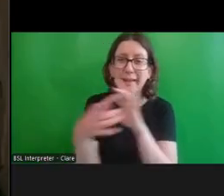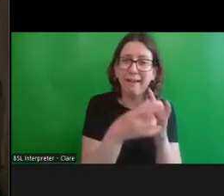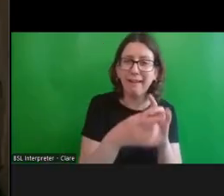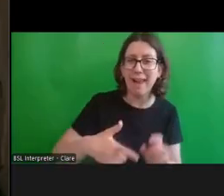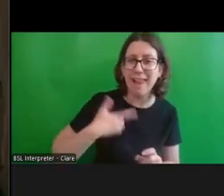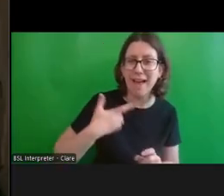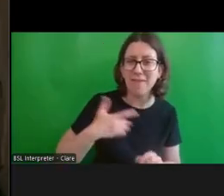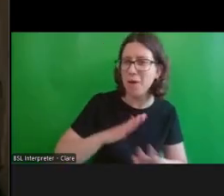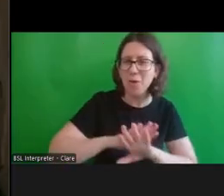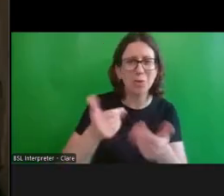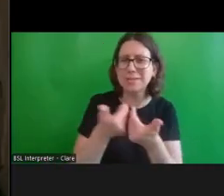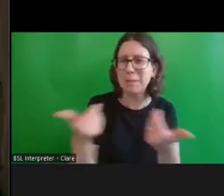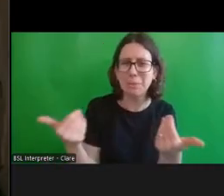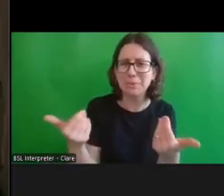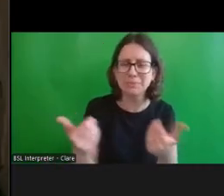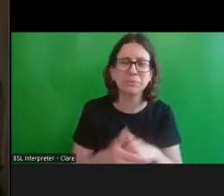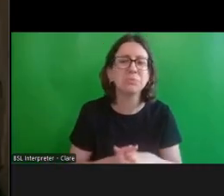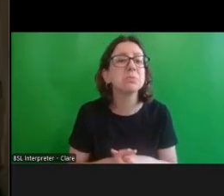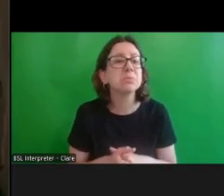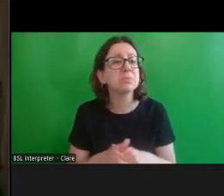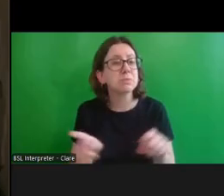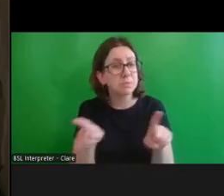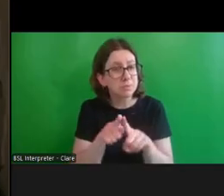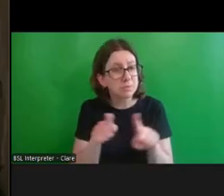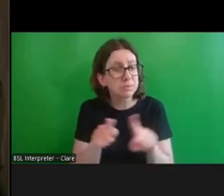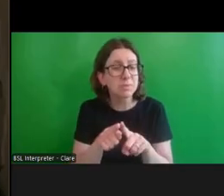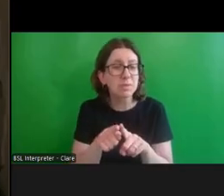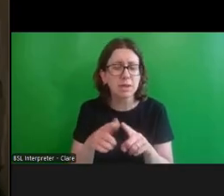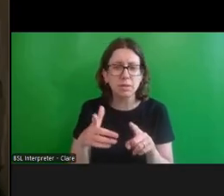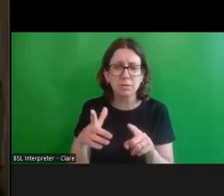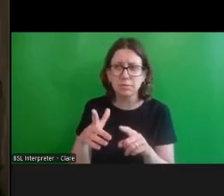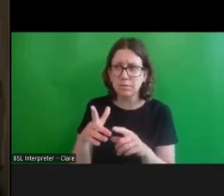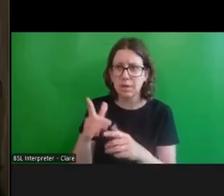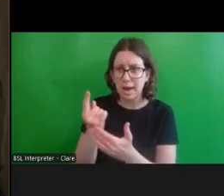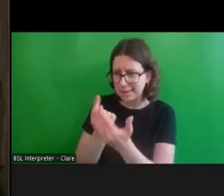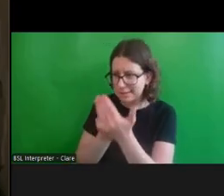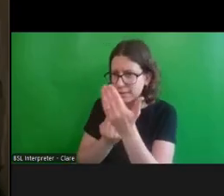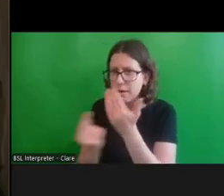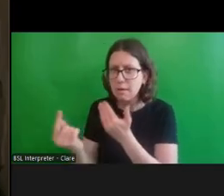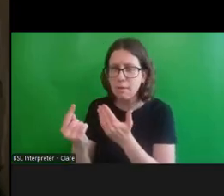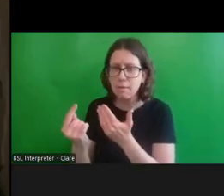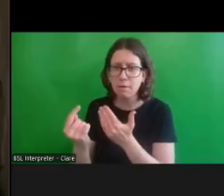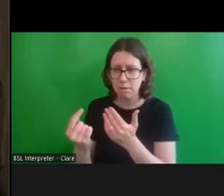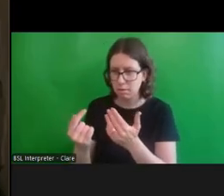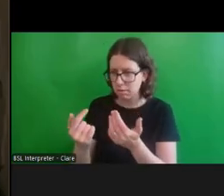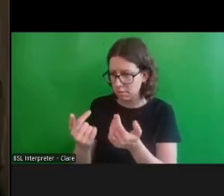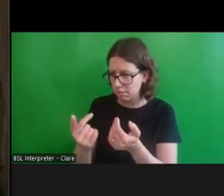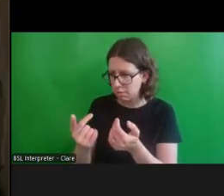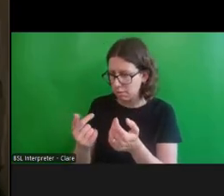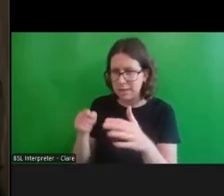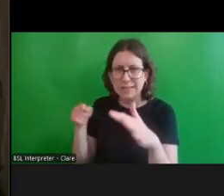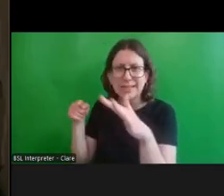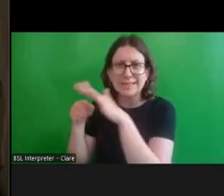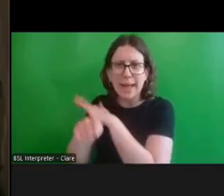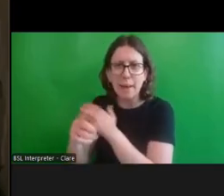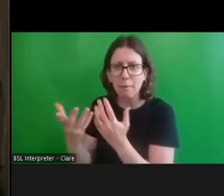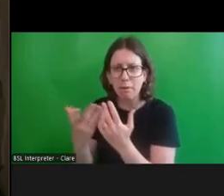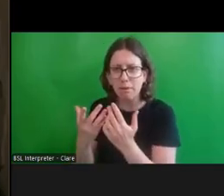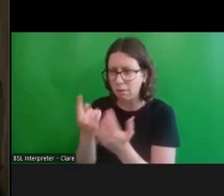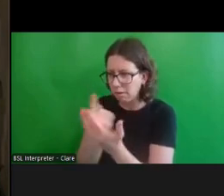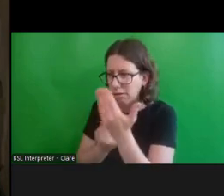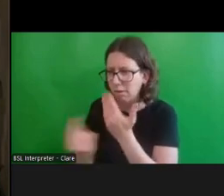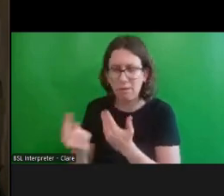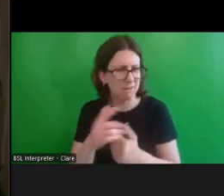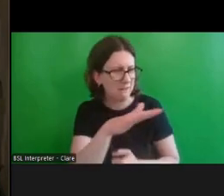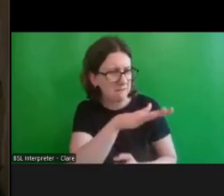Fourth, trying to position it away from being a solo escape, something we do on our own, away from our friends or family or community, into something